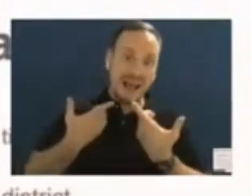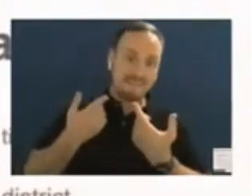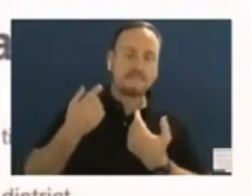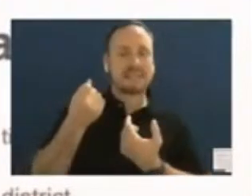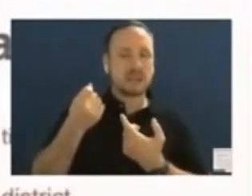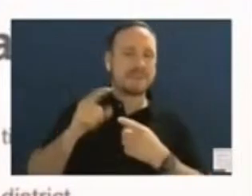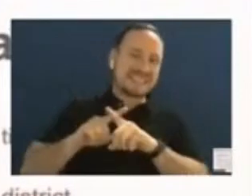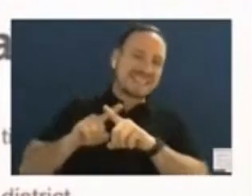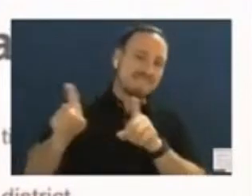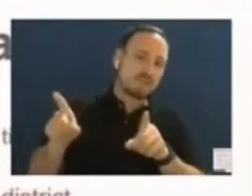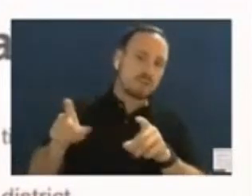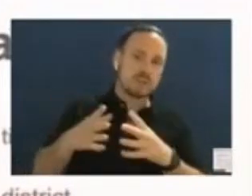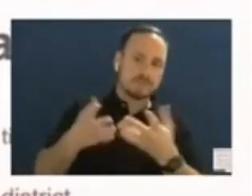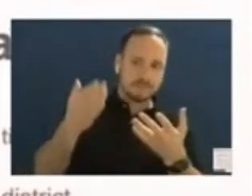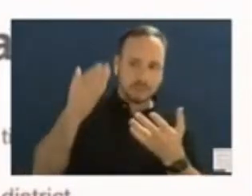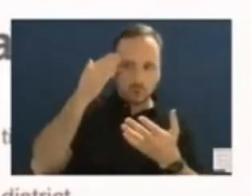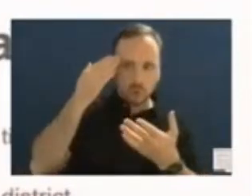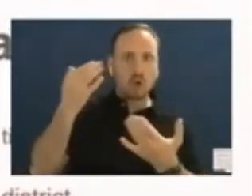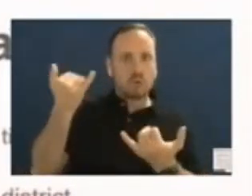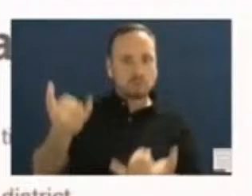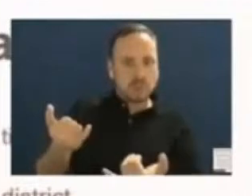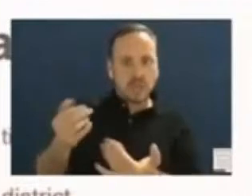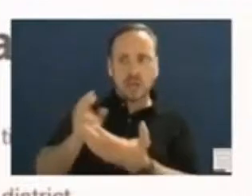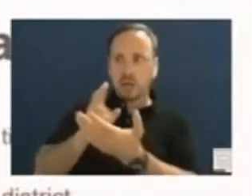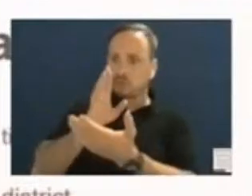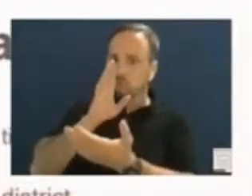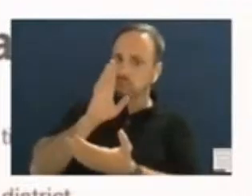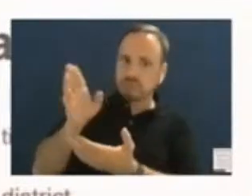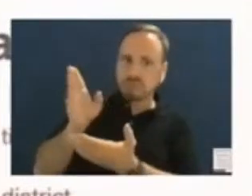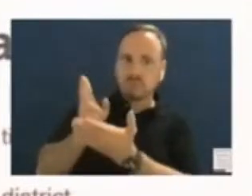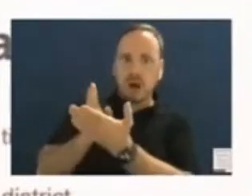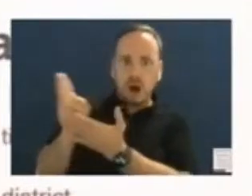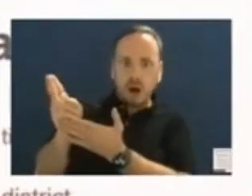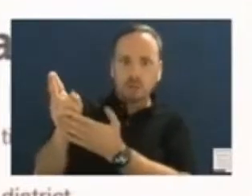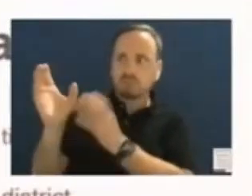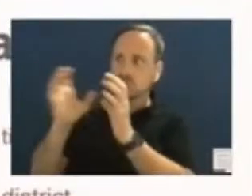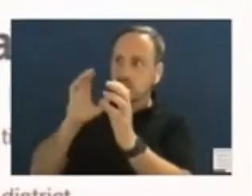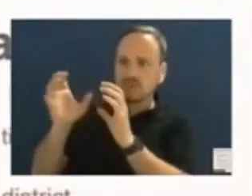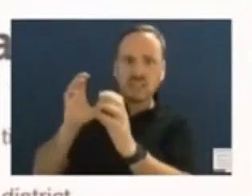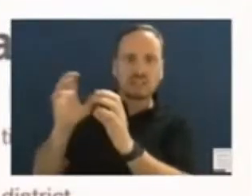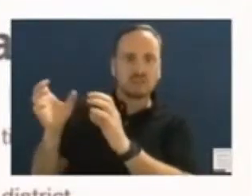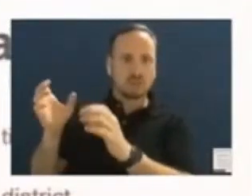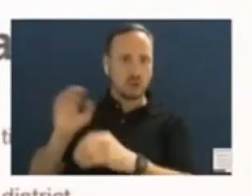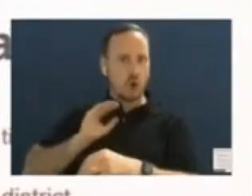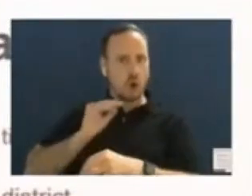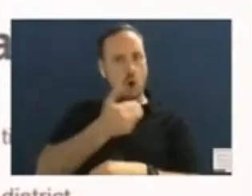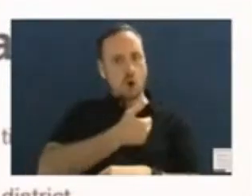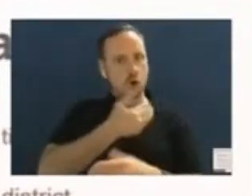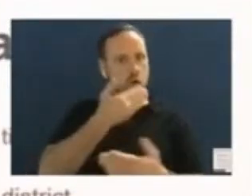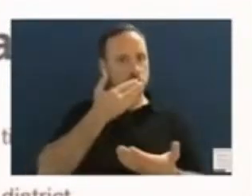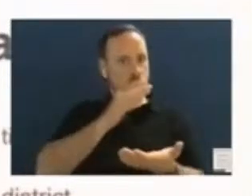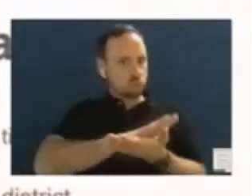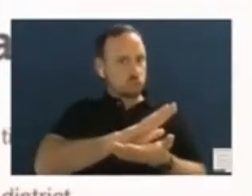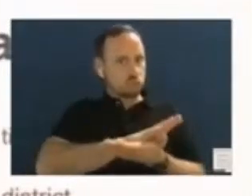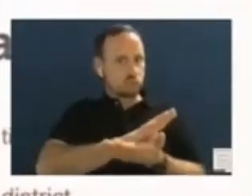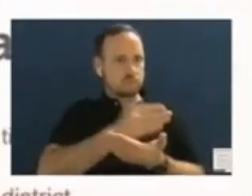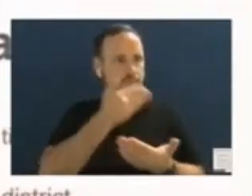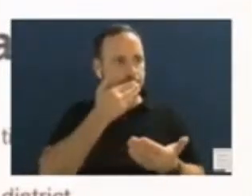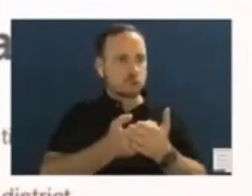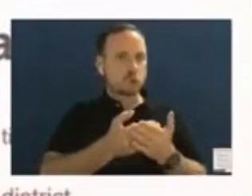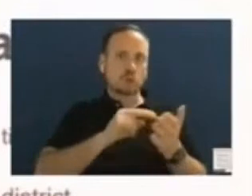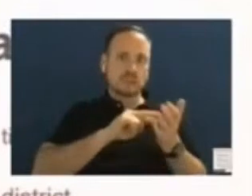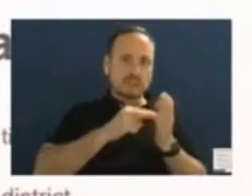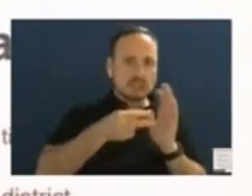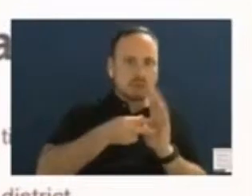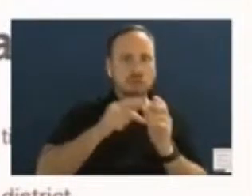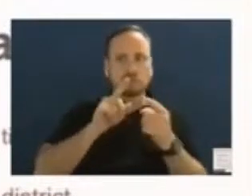conversations, what we recognize is that our schools have had really good intentions about everything that they've done to approach remote learning.